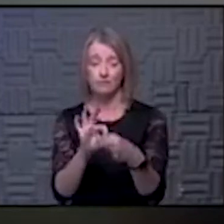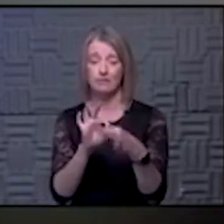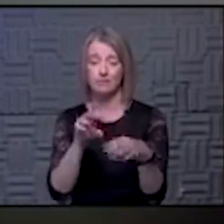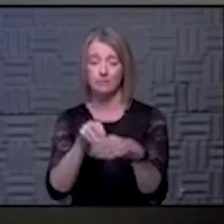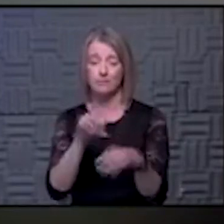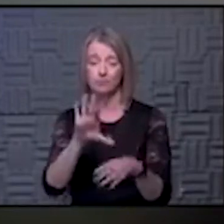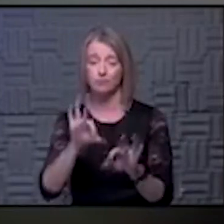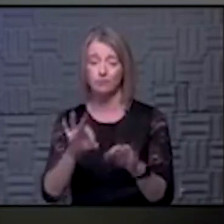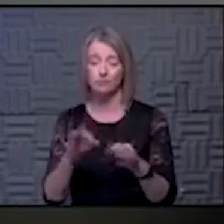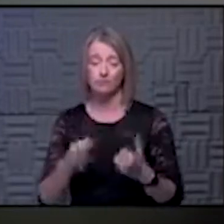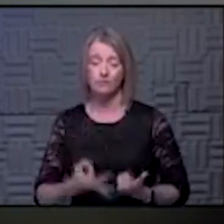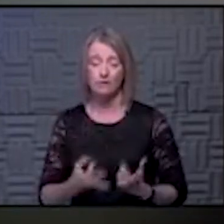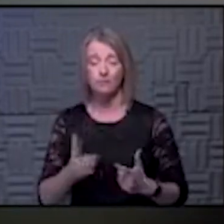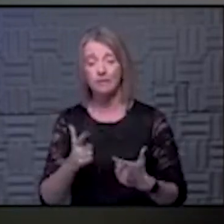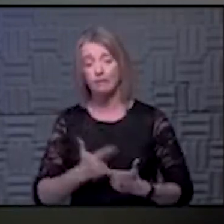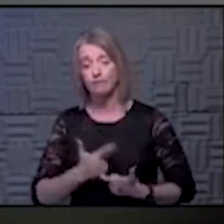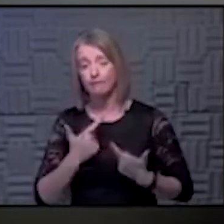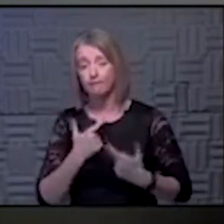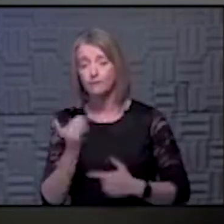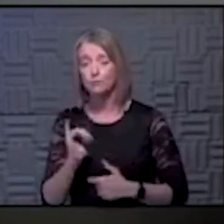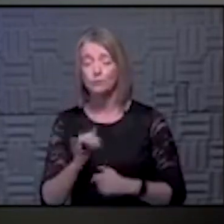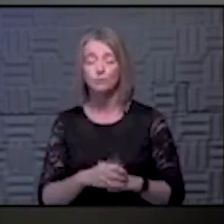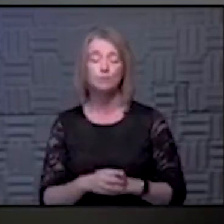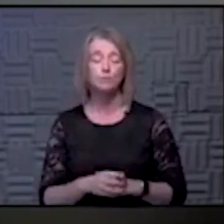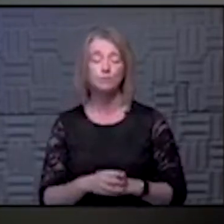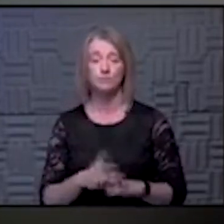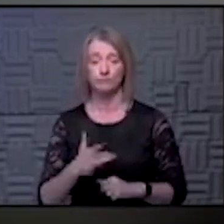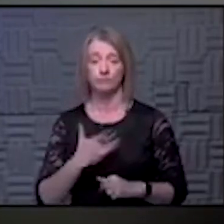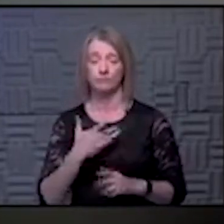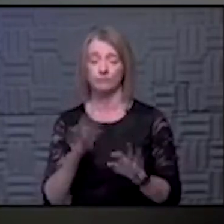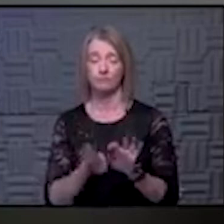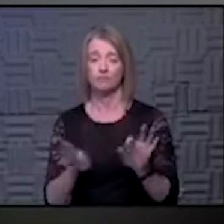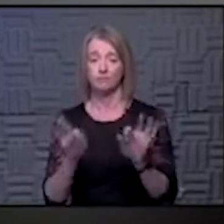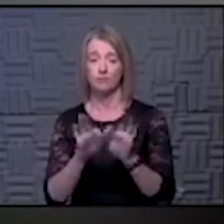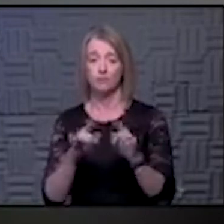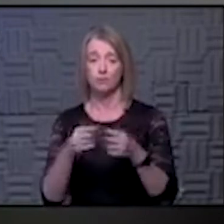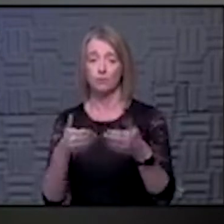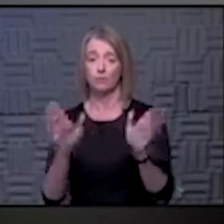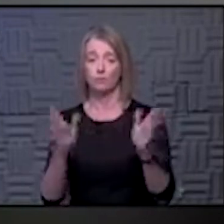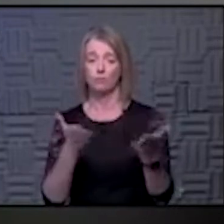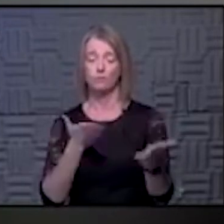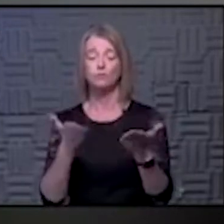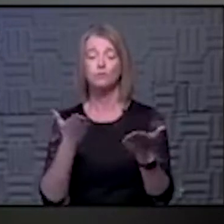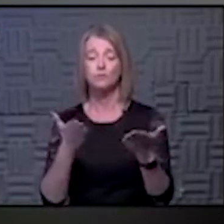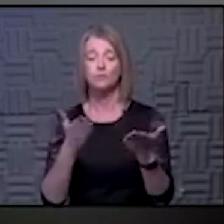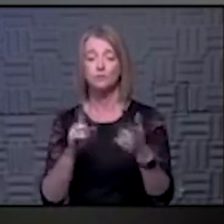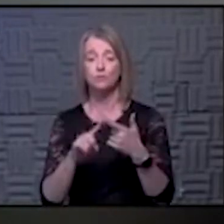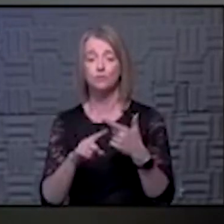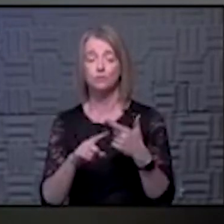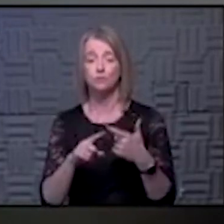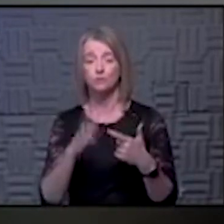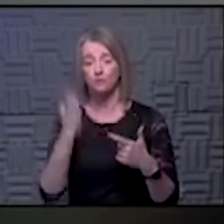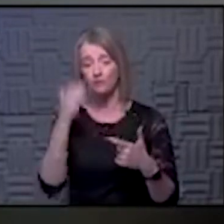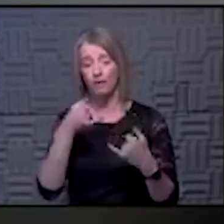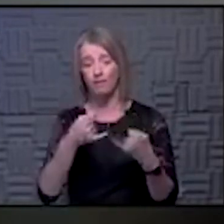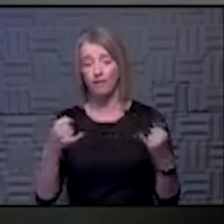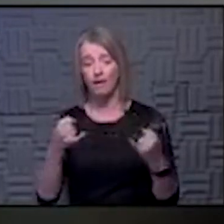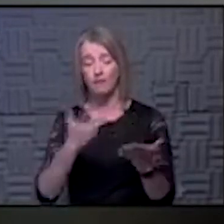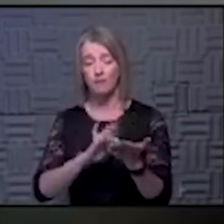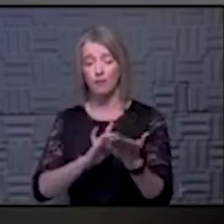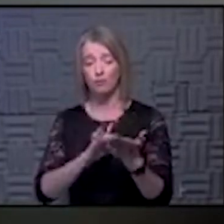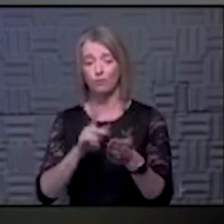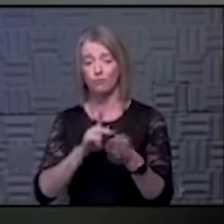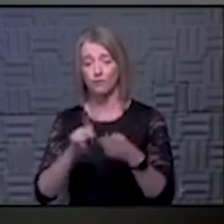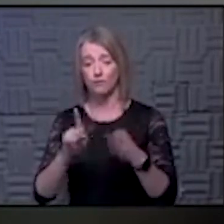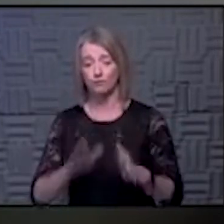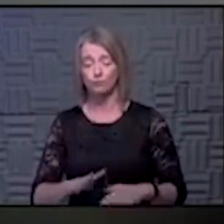way. And so we really felt it was important to open those services up to frontline medical personnel.